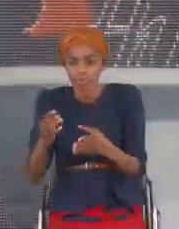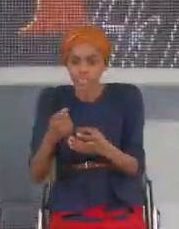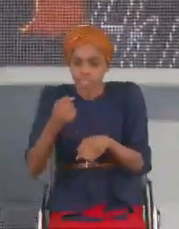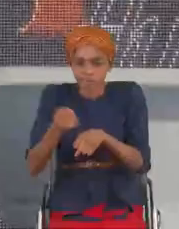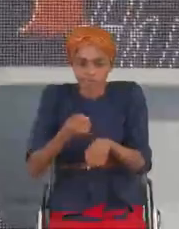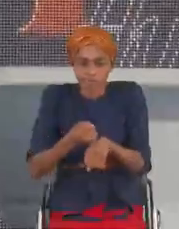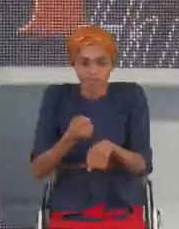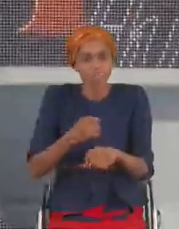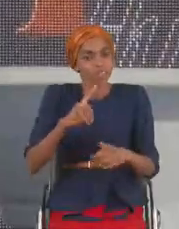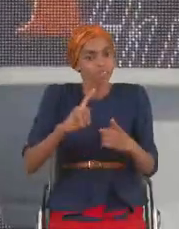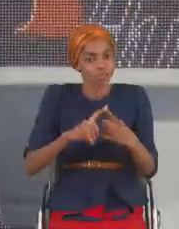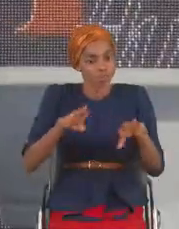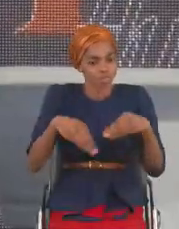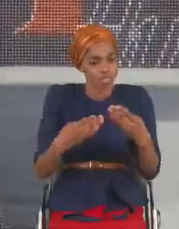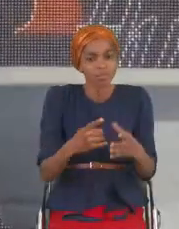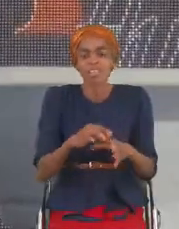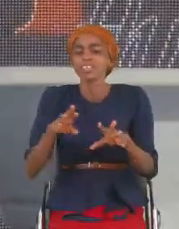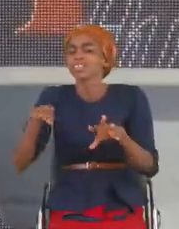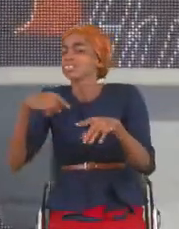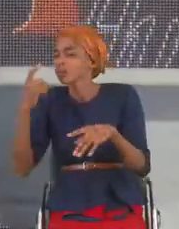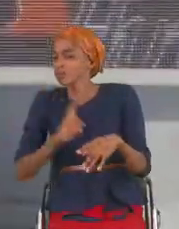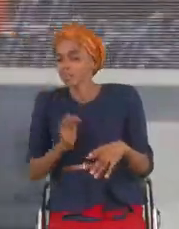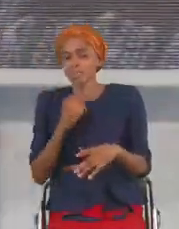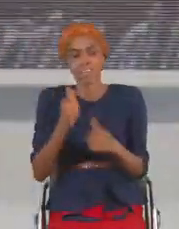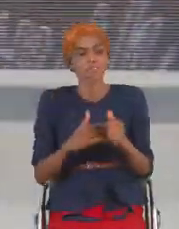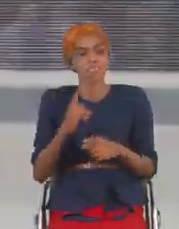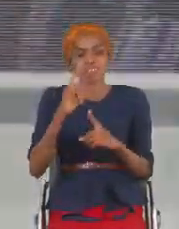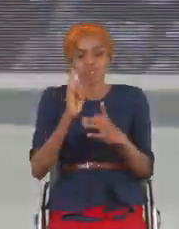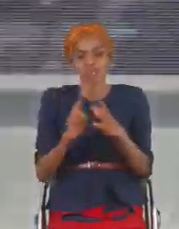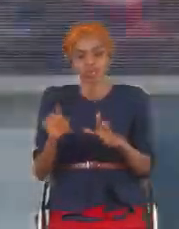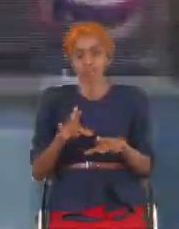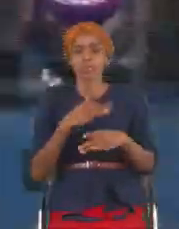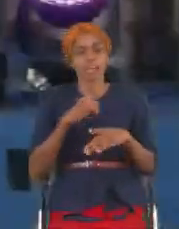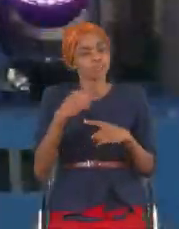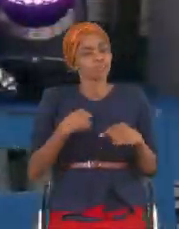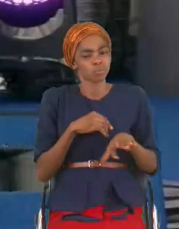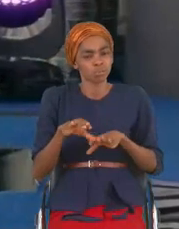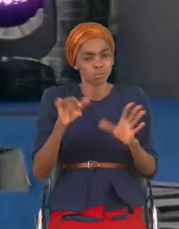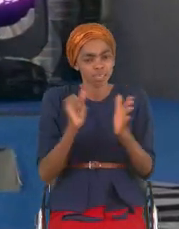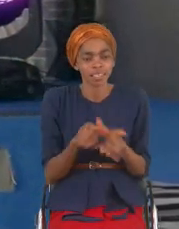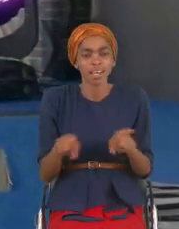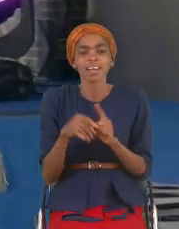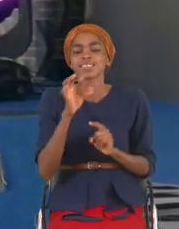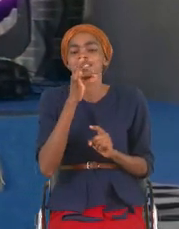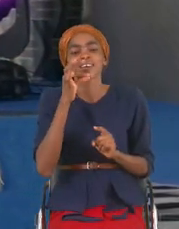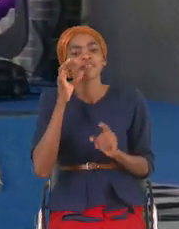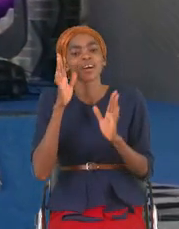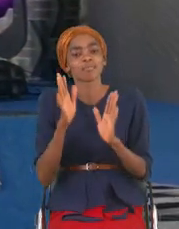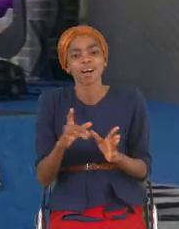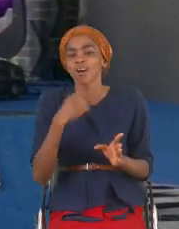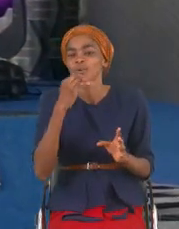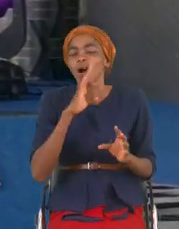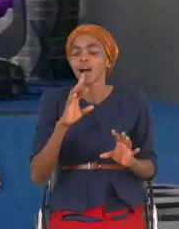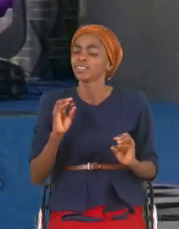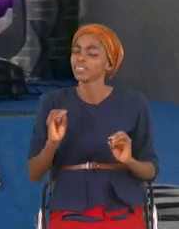he tells us everything we're to do. And we do that as farmers who are